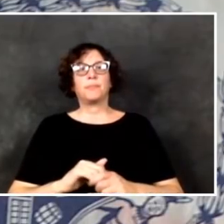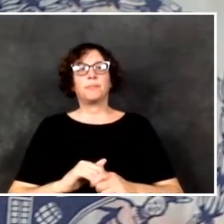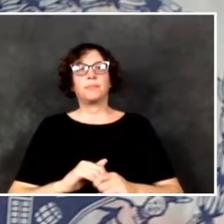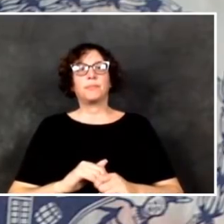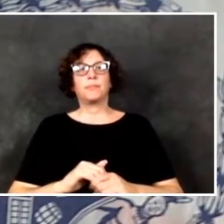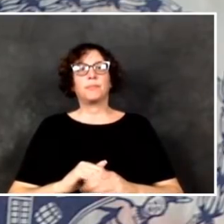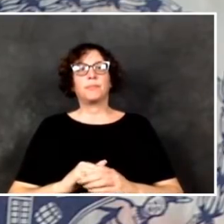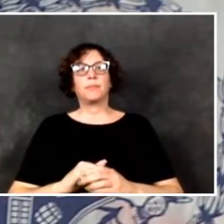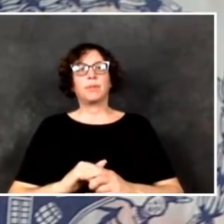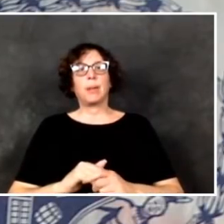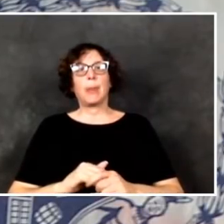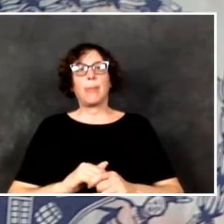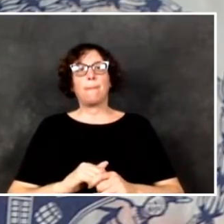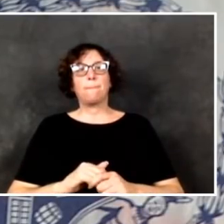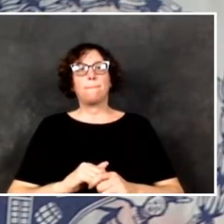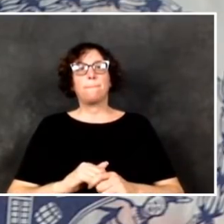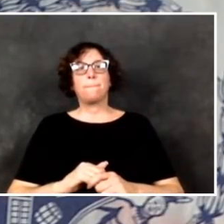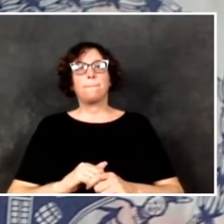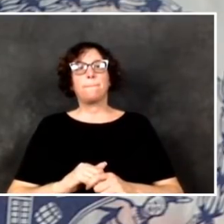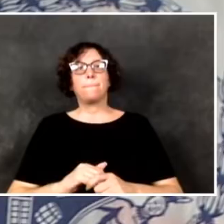Next, we have Maya from Patch.